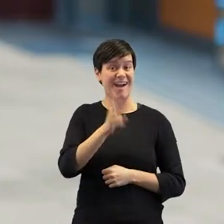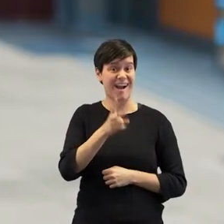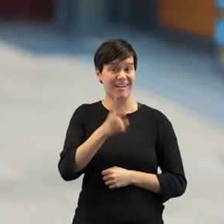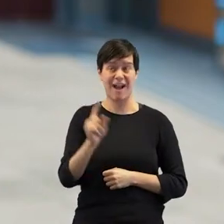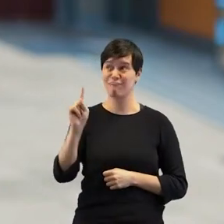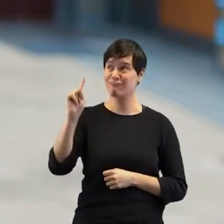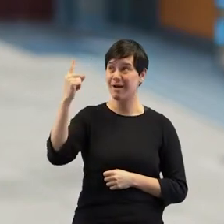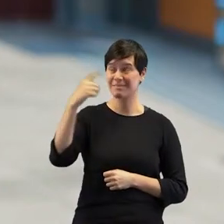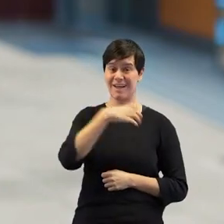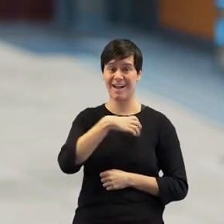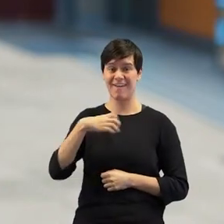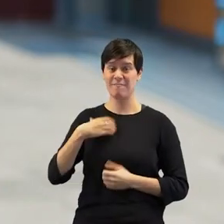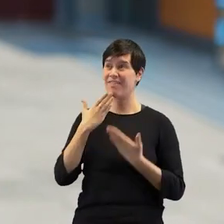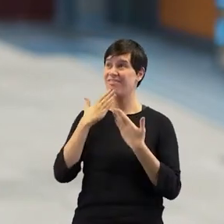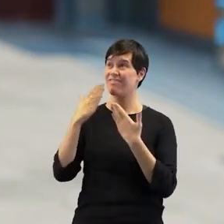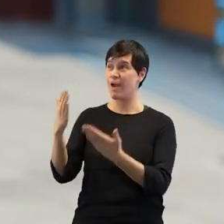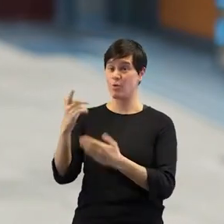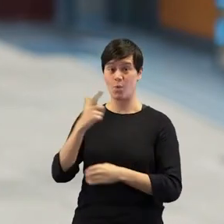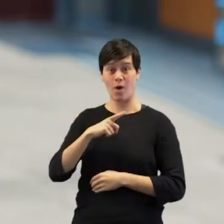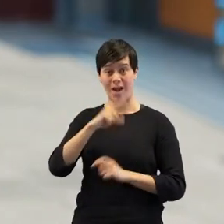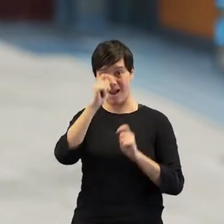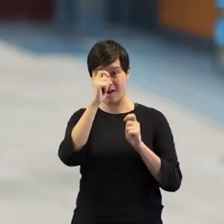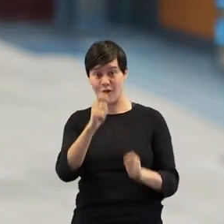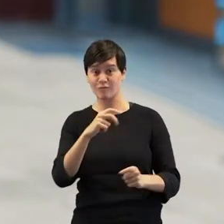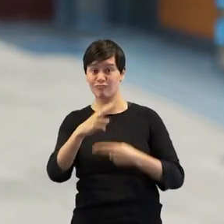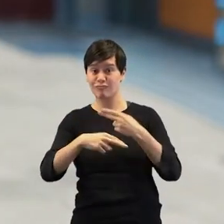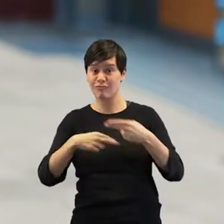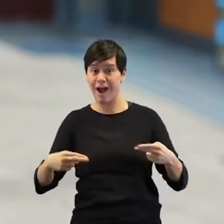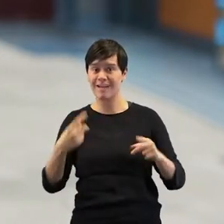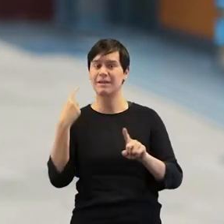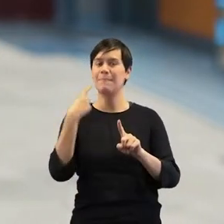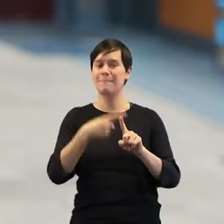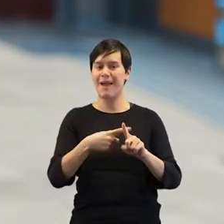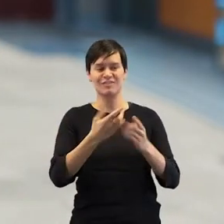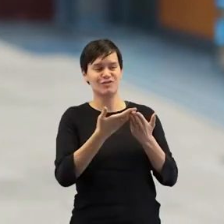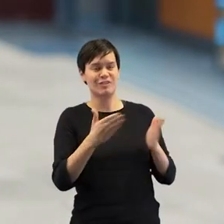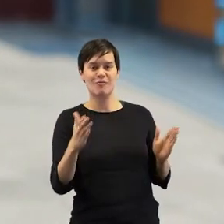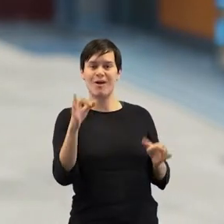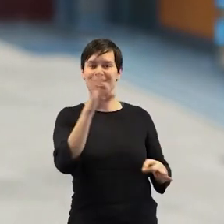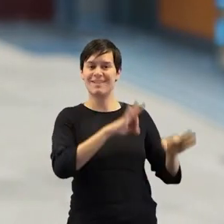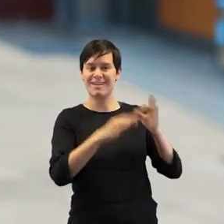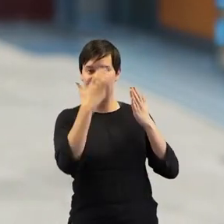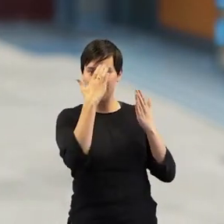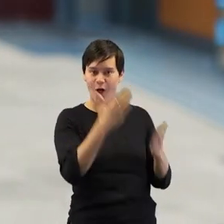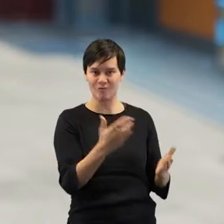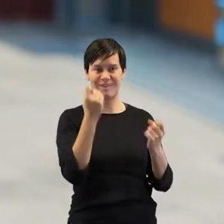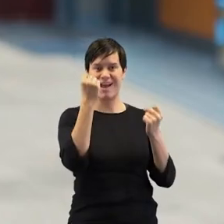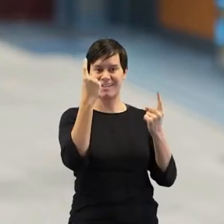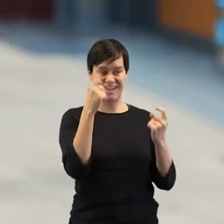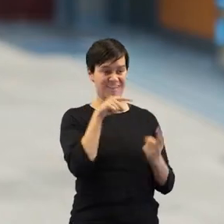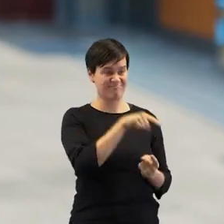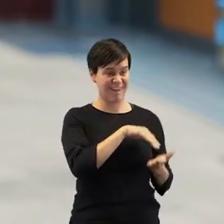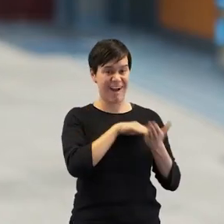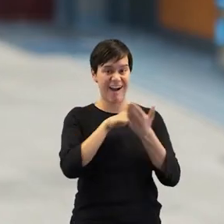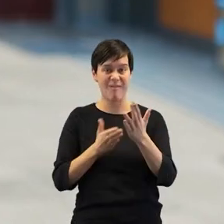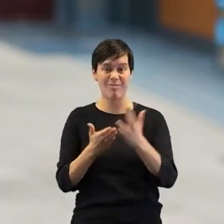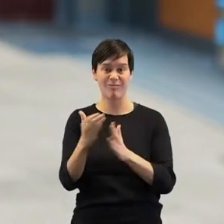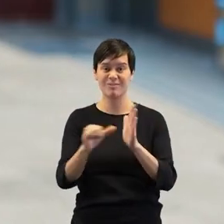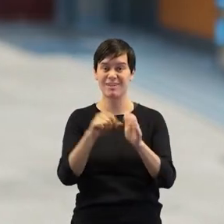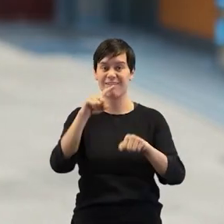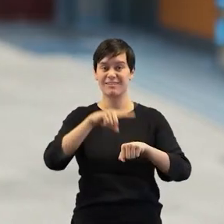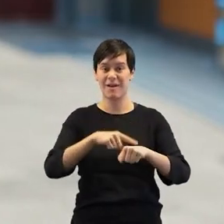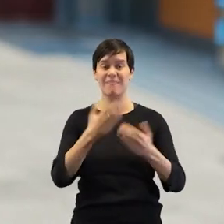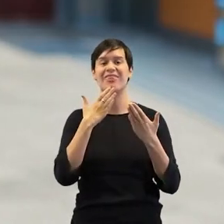Prime Minister and the government again, not just for this prize, but more generally for acknowledging the value of science and for using science to help us navigate through